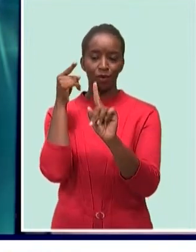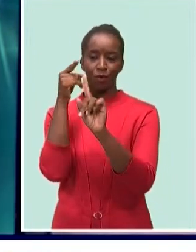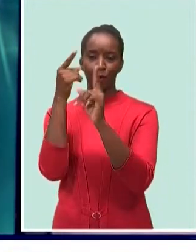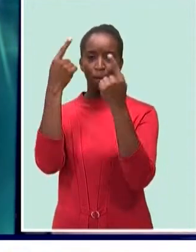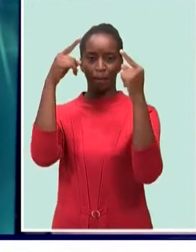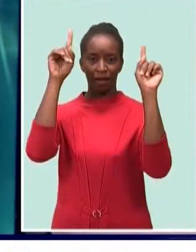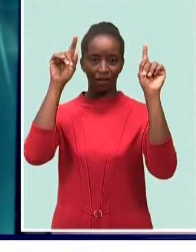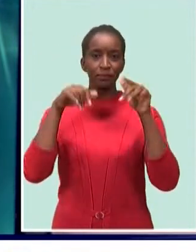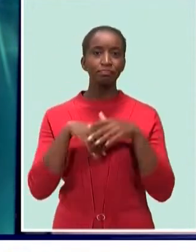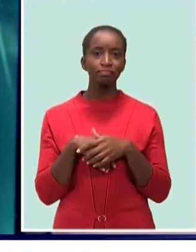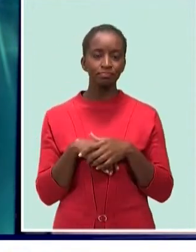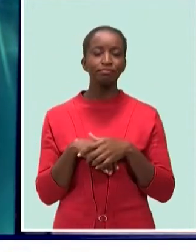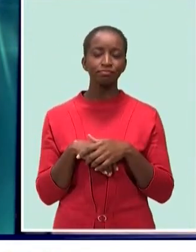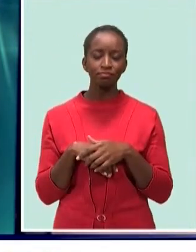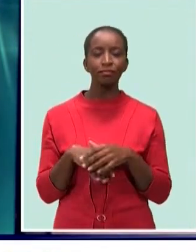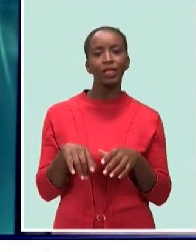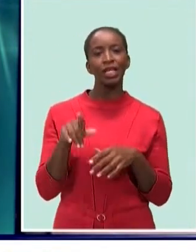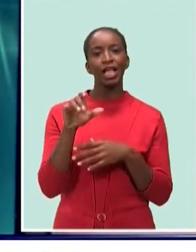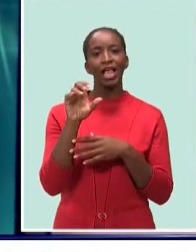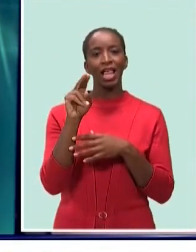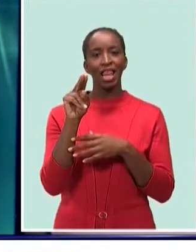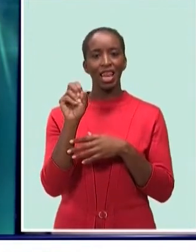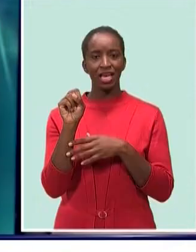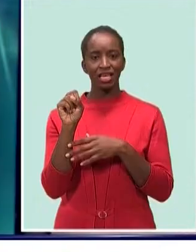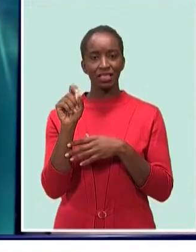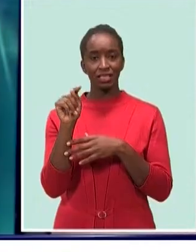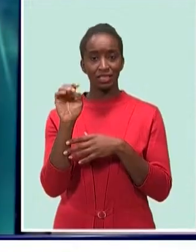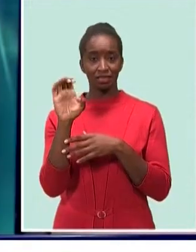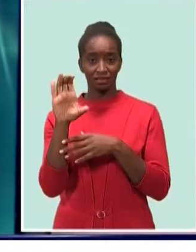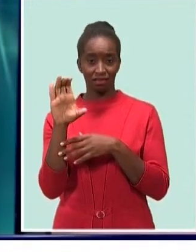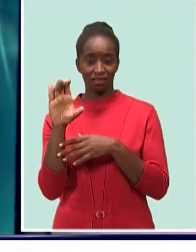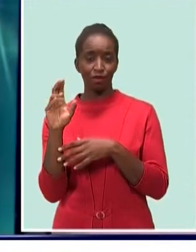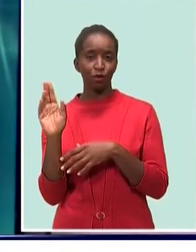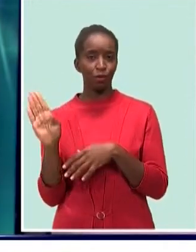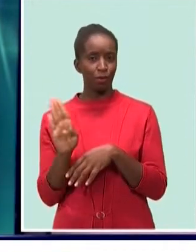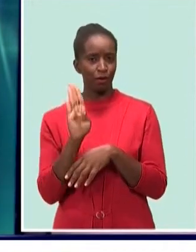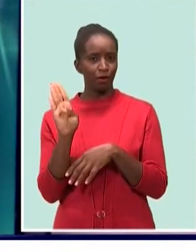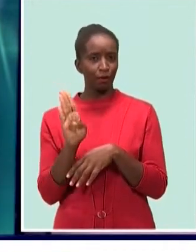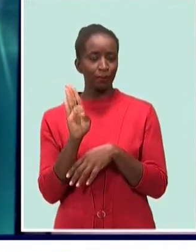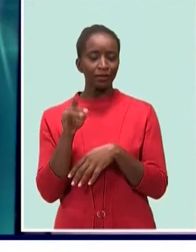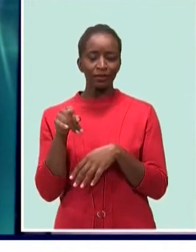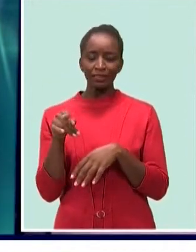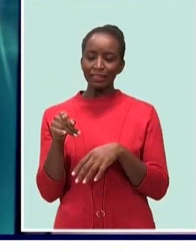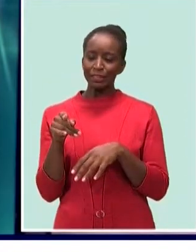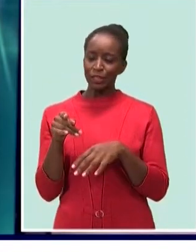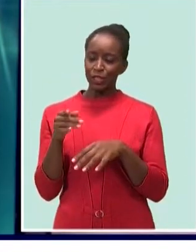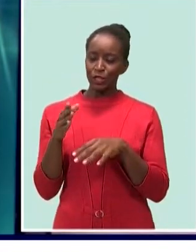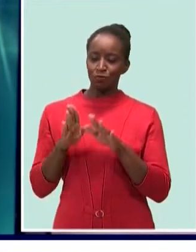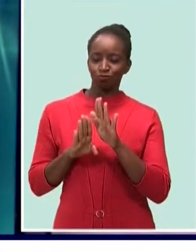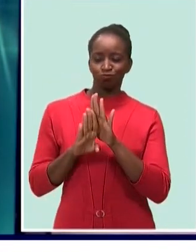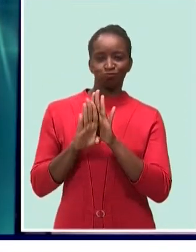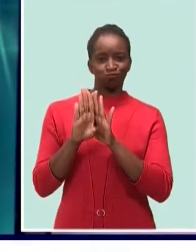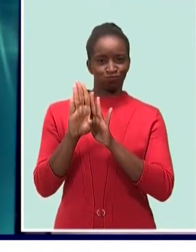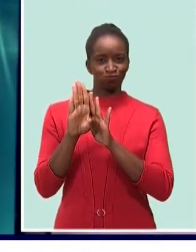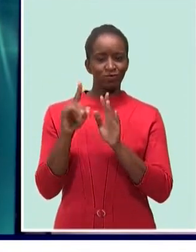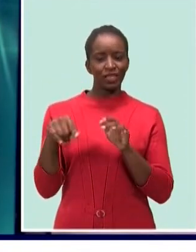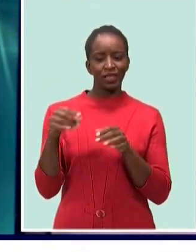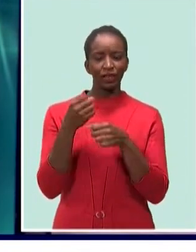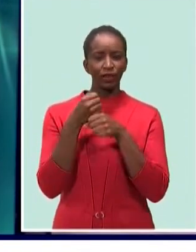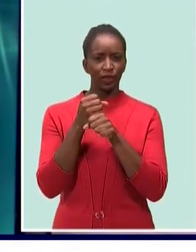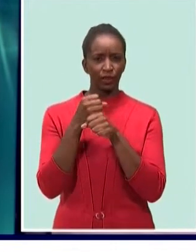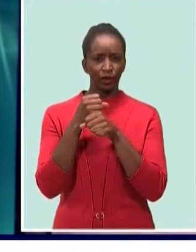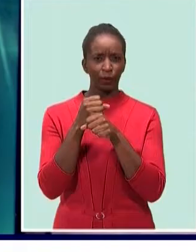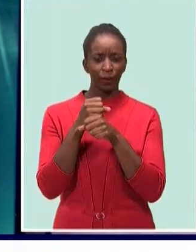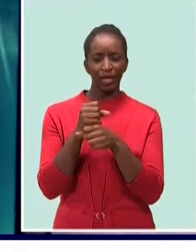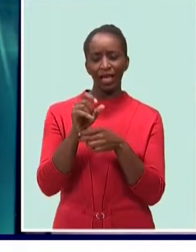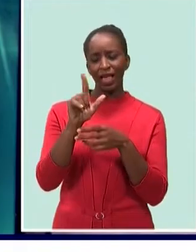Well, Lenstech Barbados is continuing to perform well. The company specializes in manufacturing small lenses about 6 centimeters